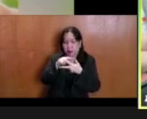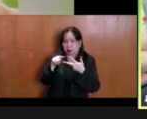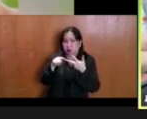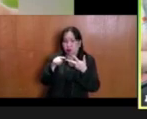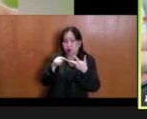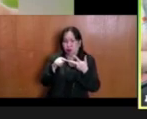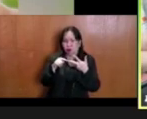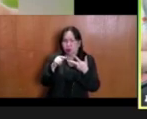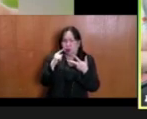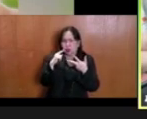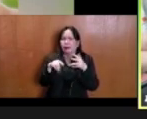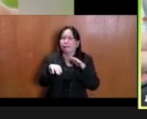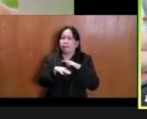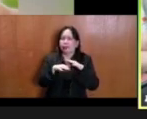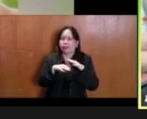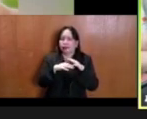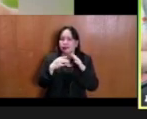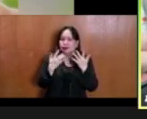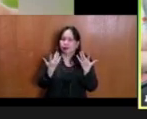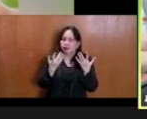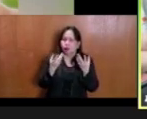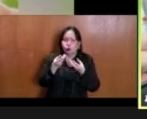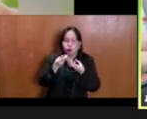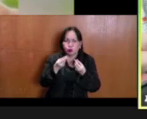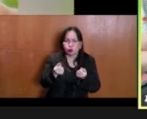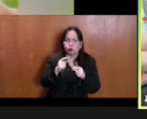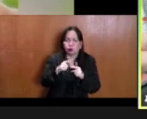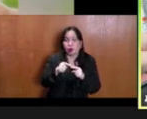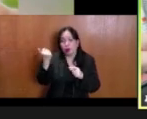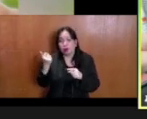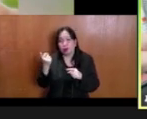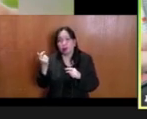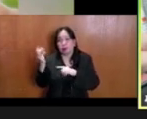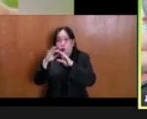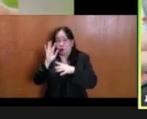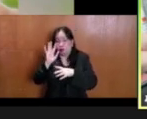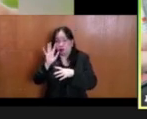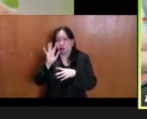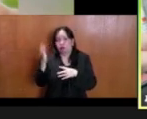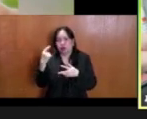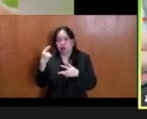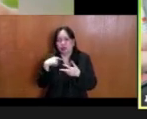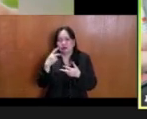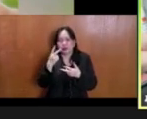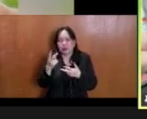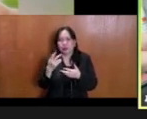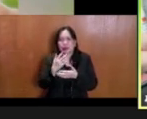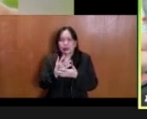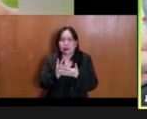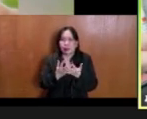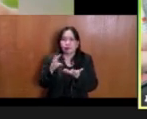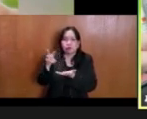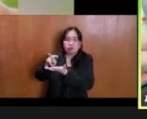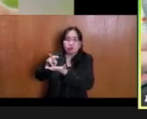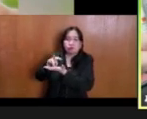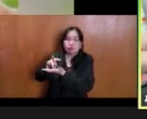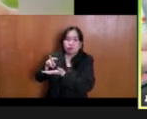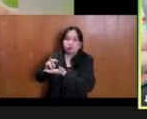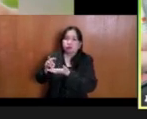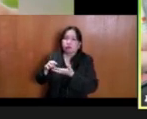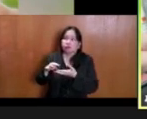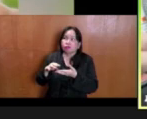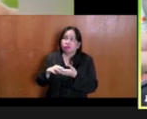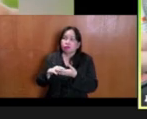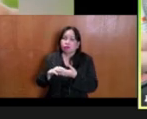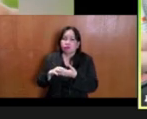Very, very basic. But the other problems is that we see some dwellers beneath our